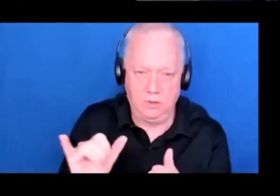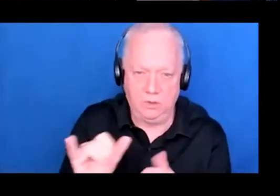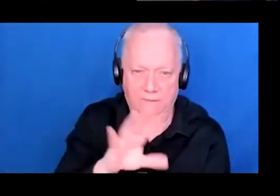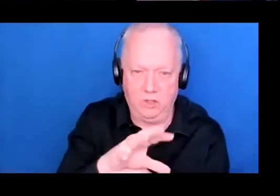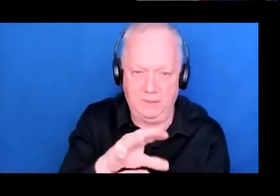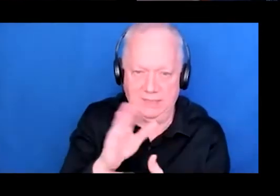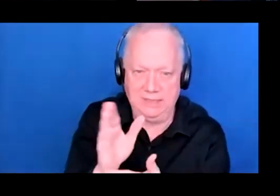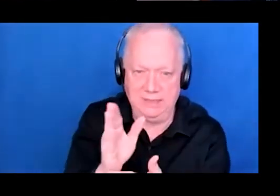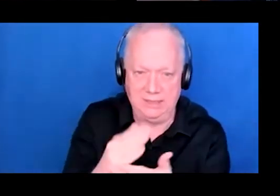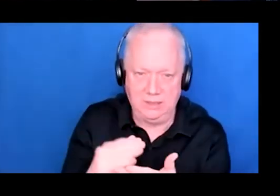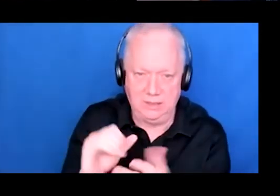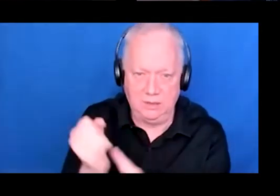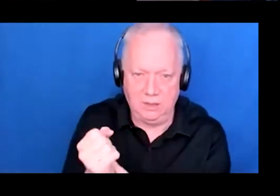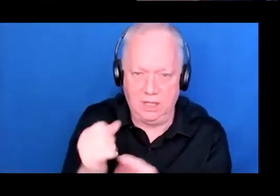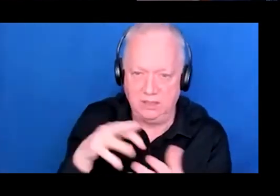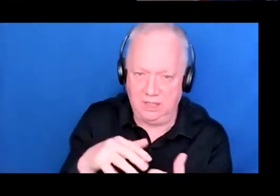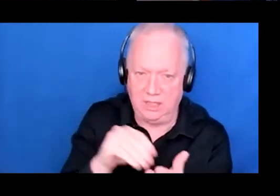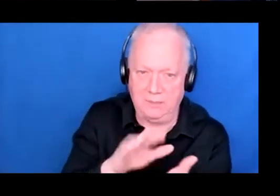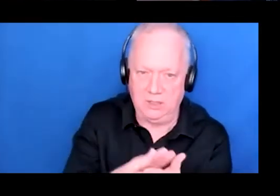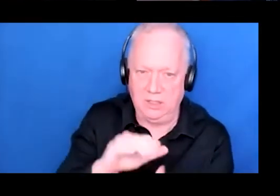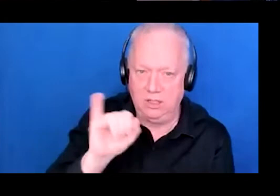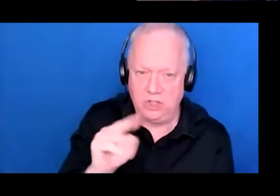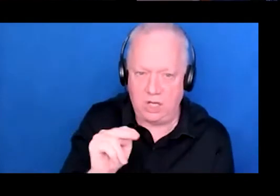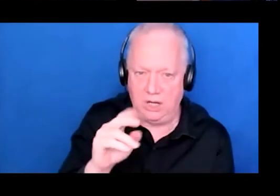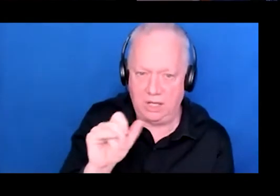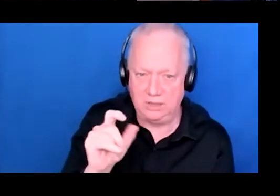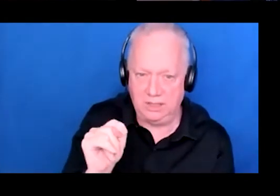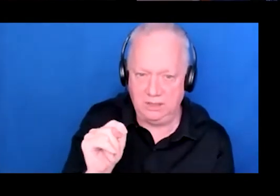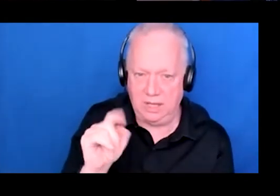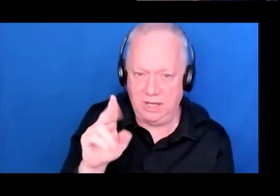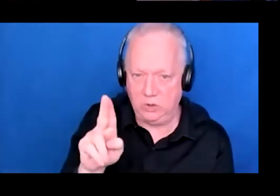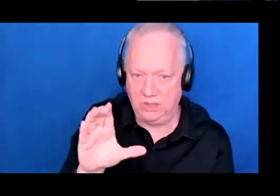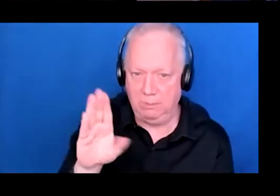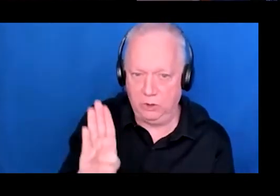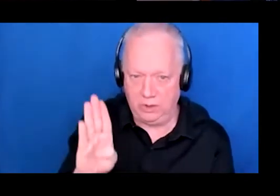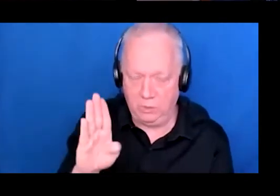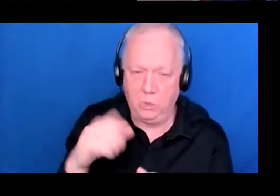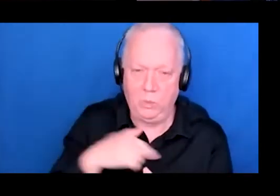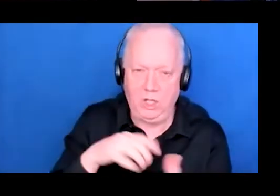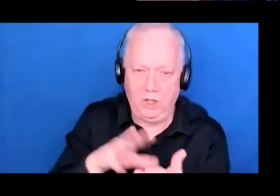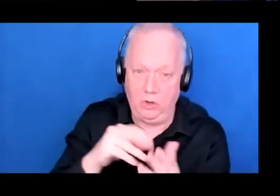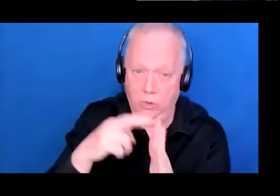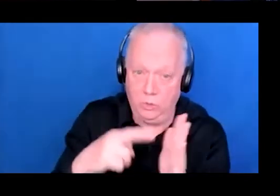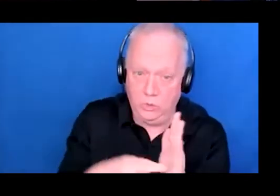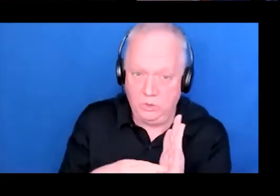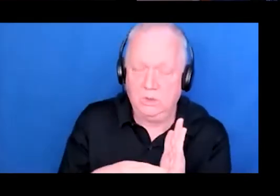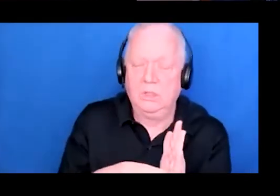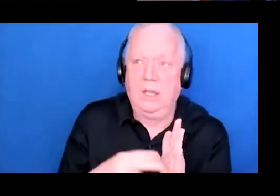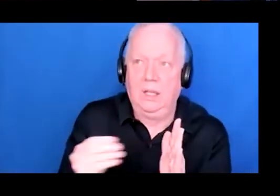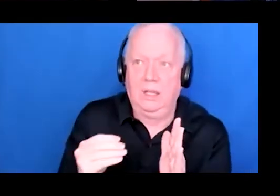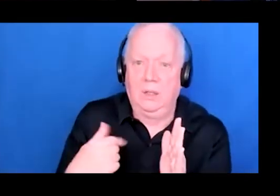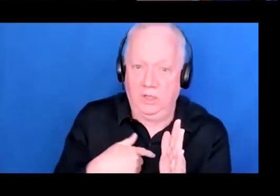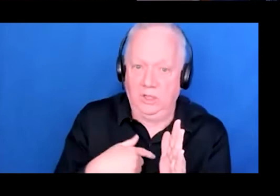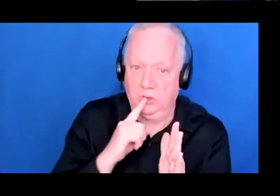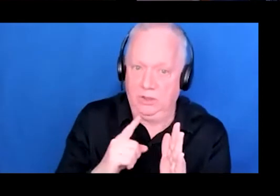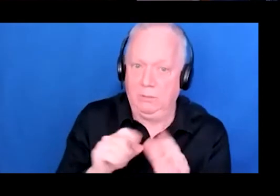of the scene. I studied documentary under John Els at UC Berkeley. And, you know, we learn the rules and we